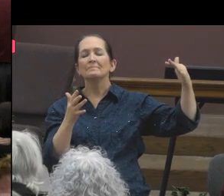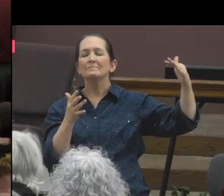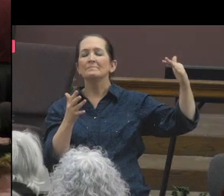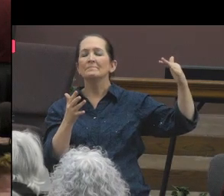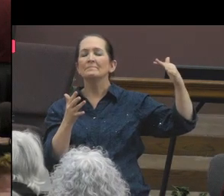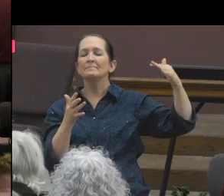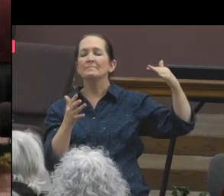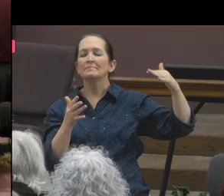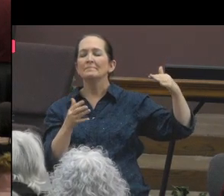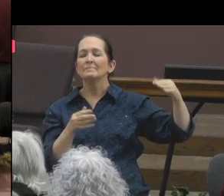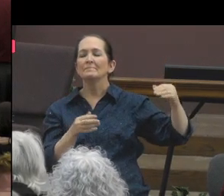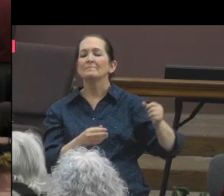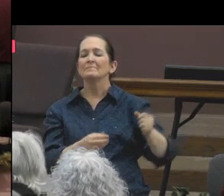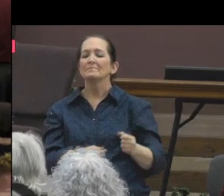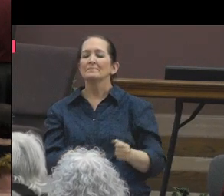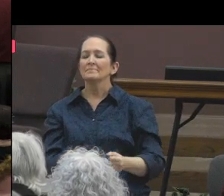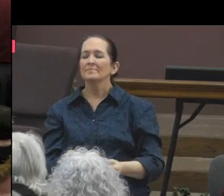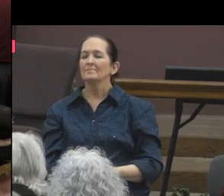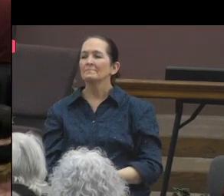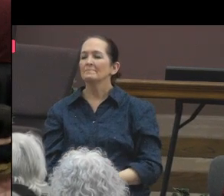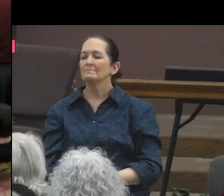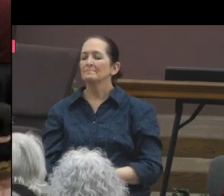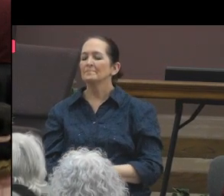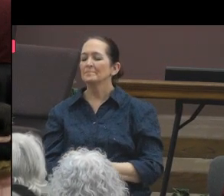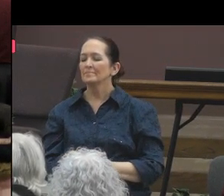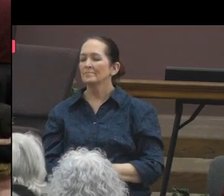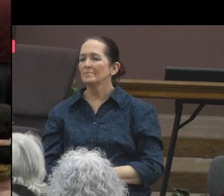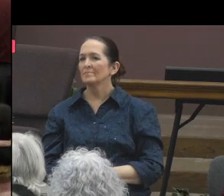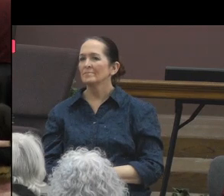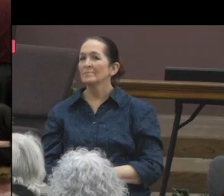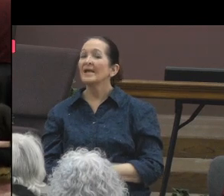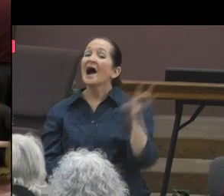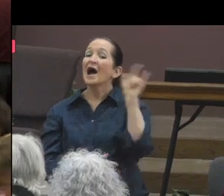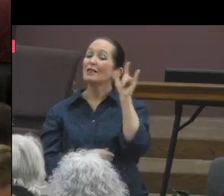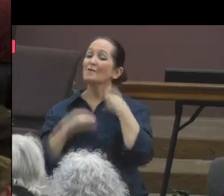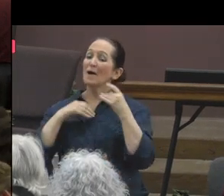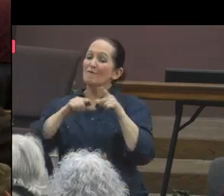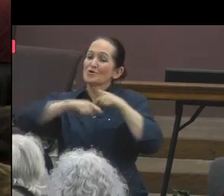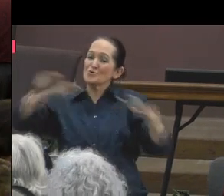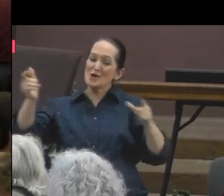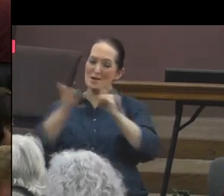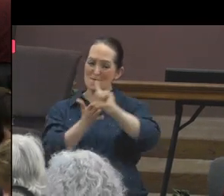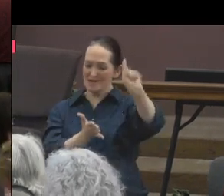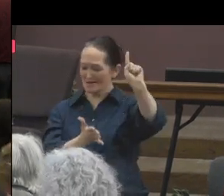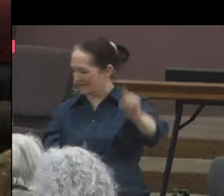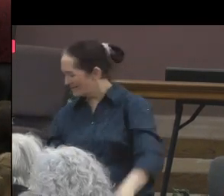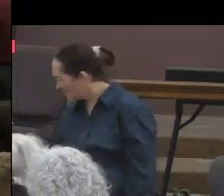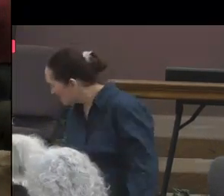I love you. Have a great week.